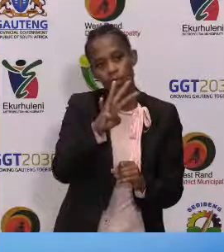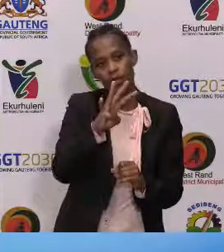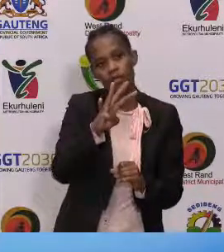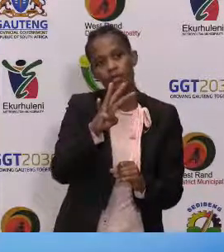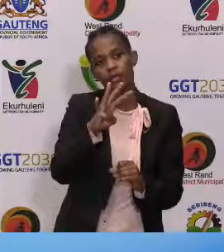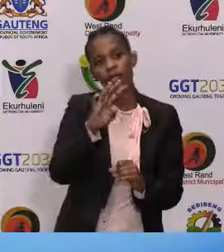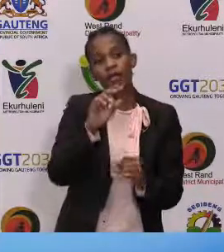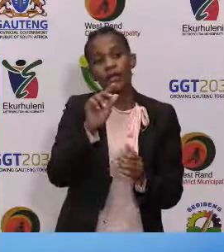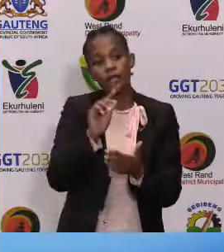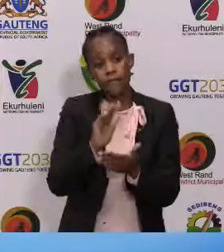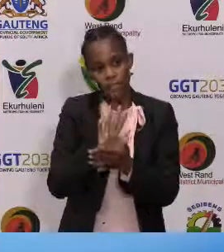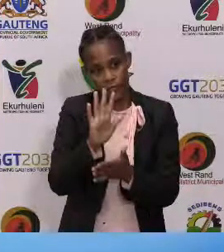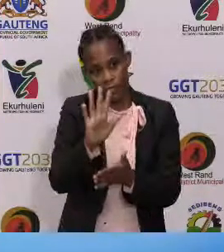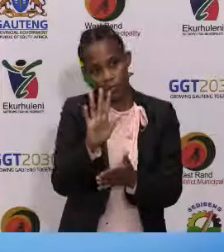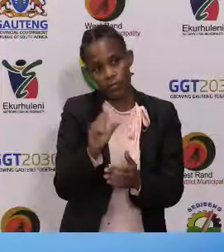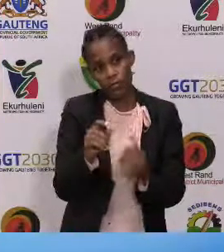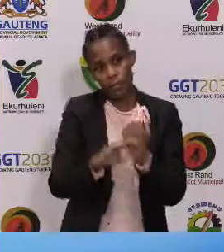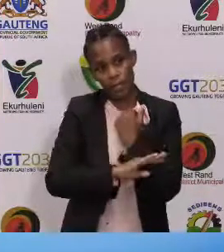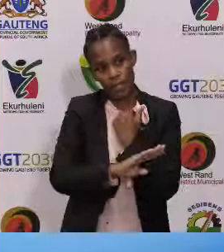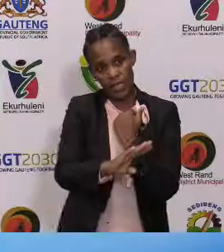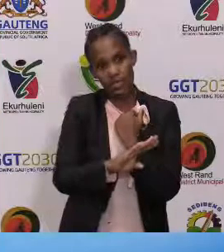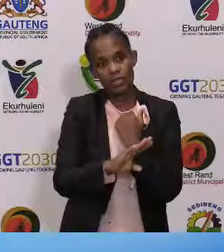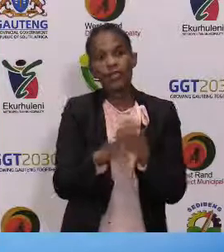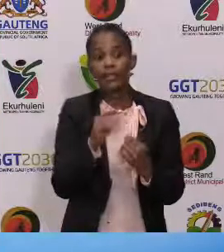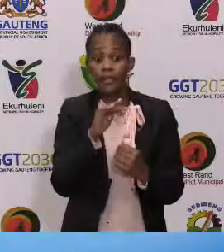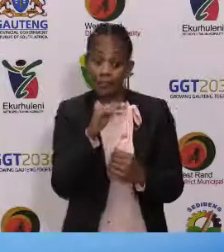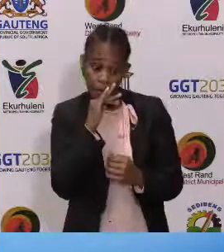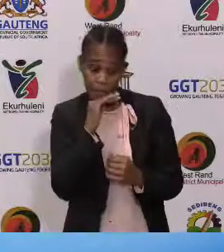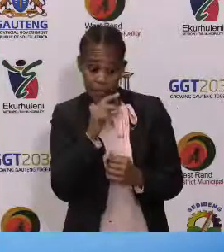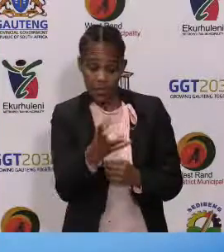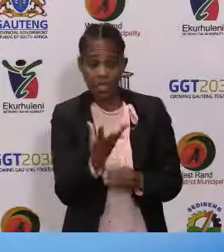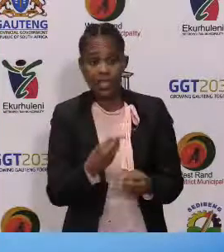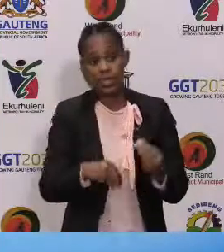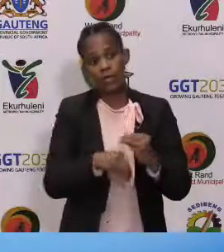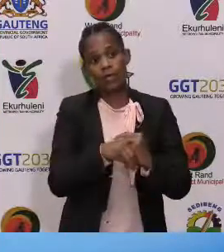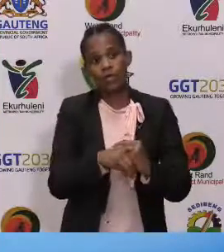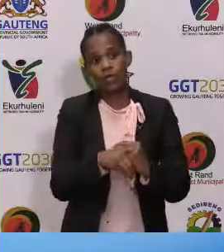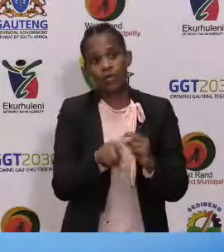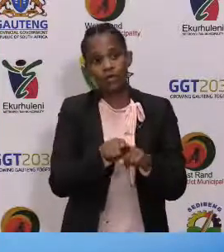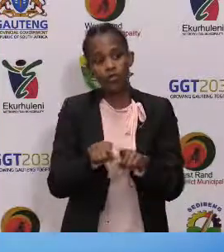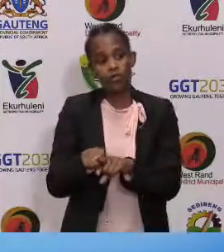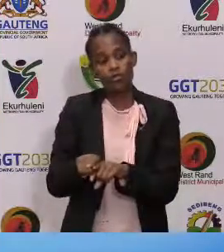beds. Unfortunately, through the fire of Charlotte, we then had to